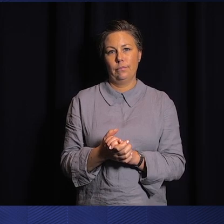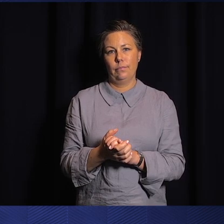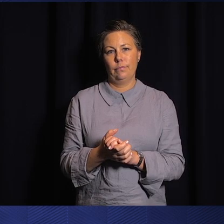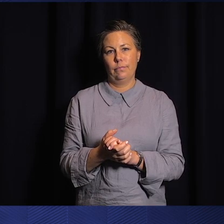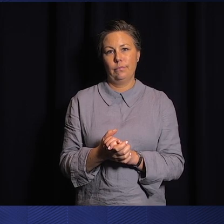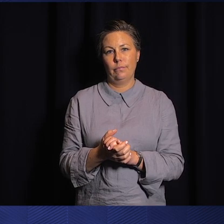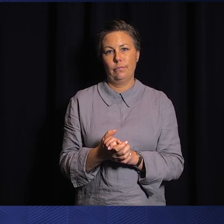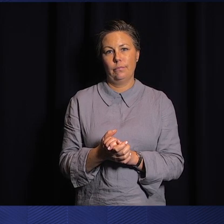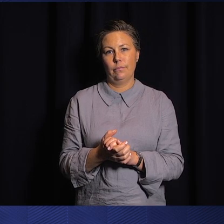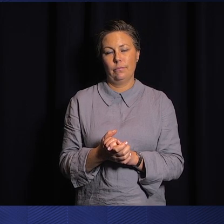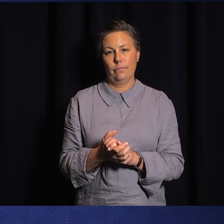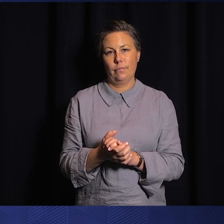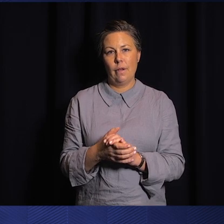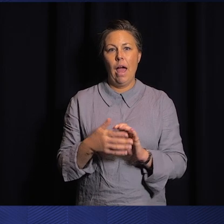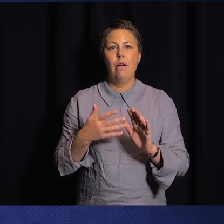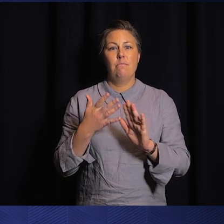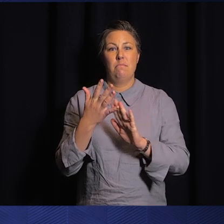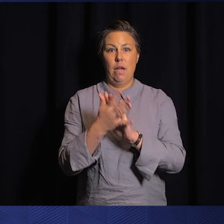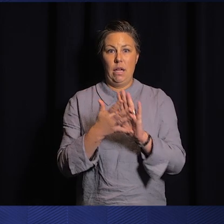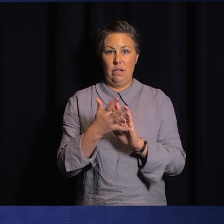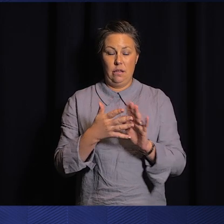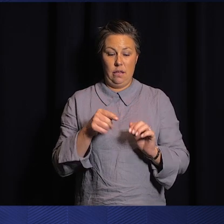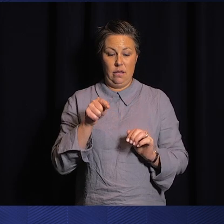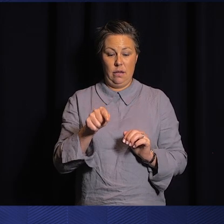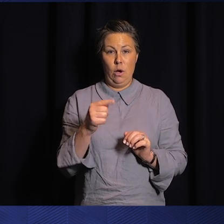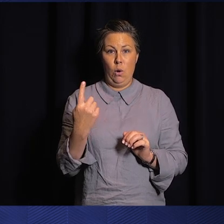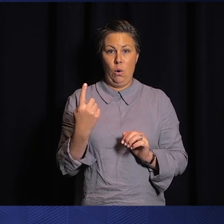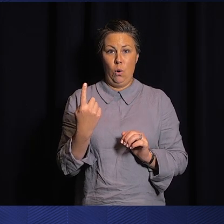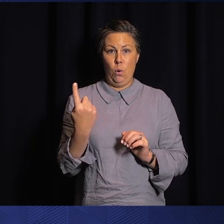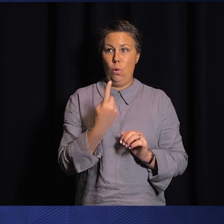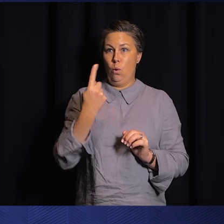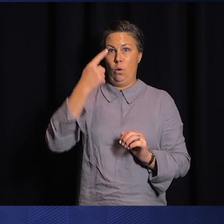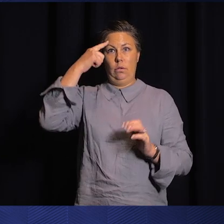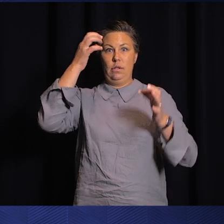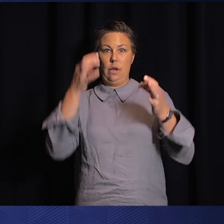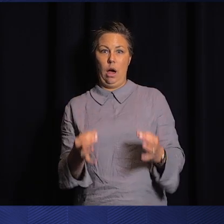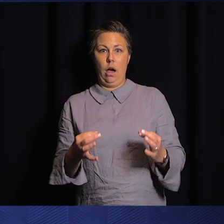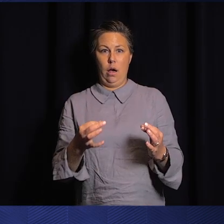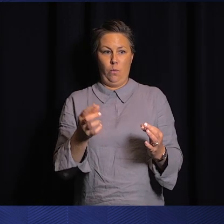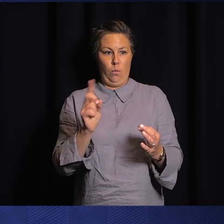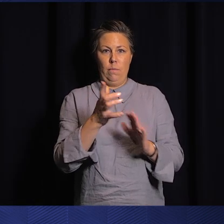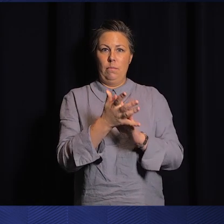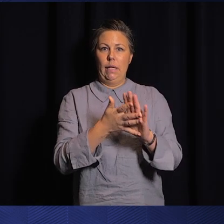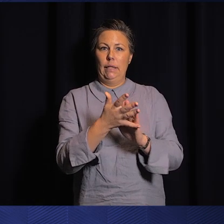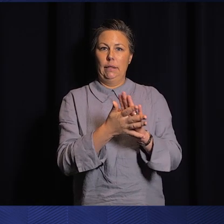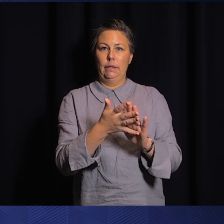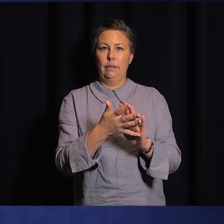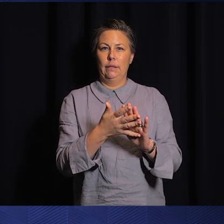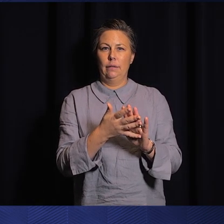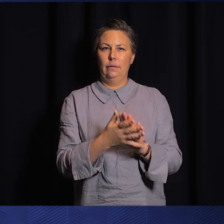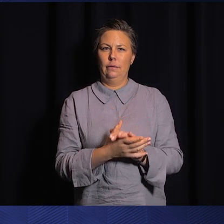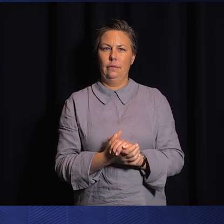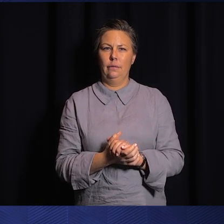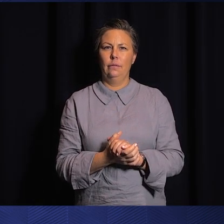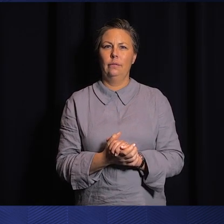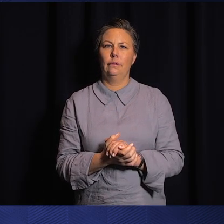an internally displaced person that is provided by the guiding principles on internal displacement. This